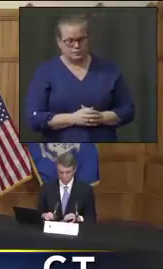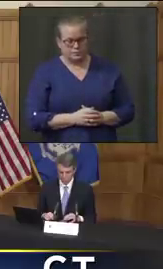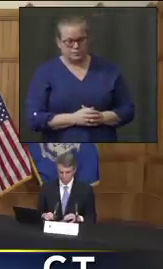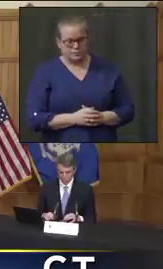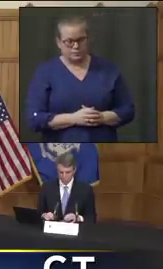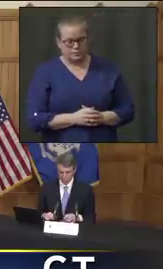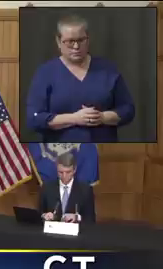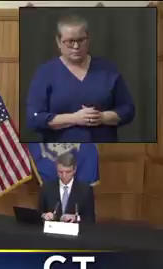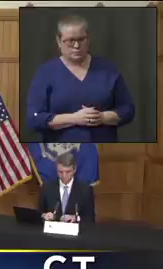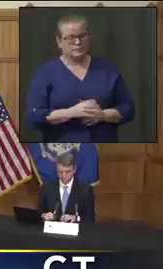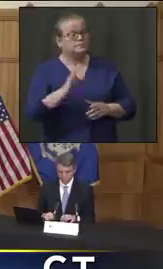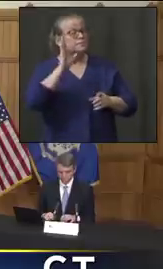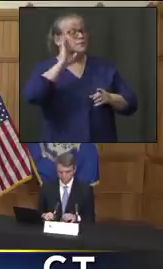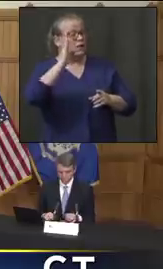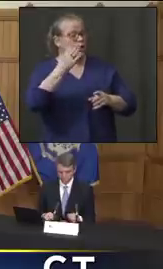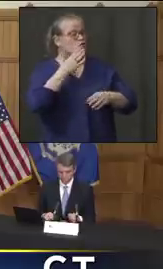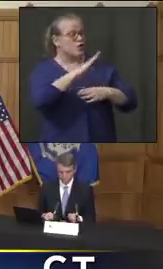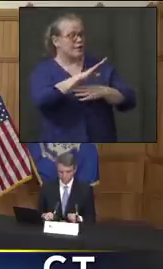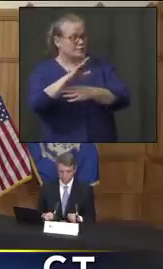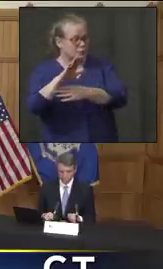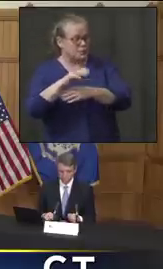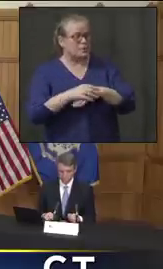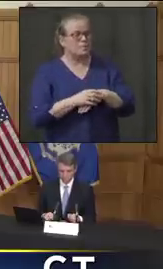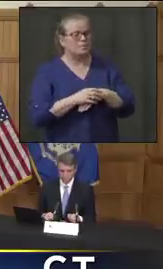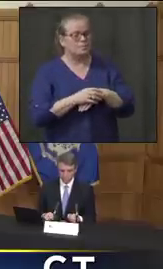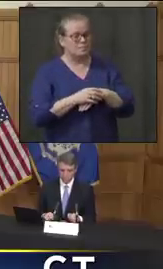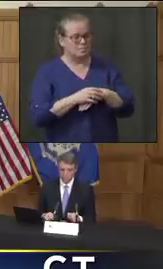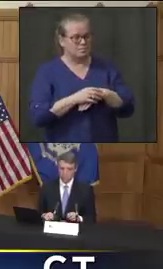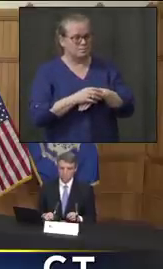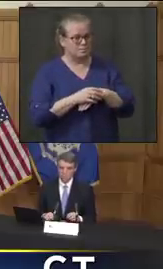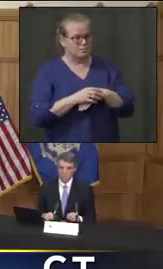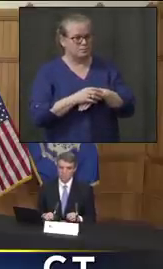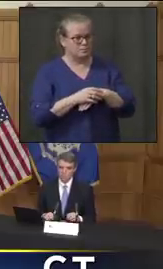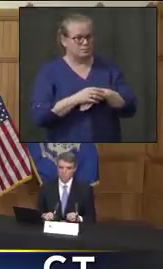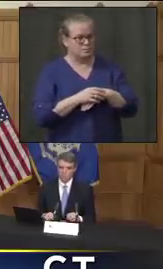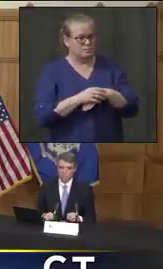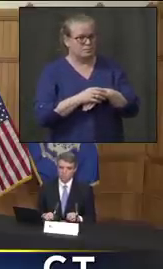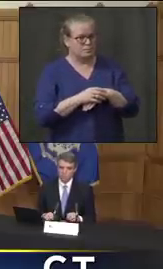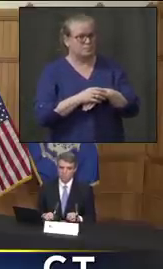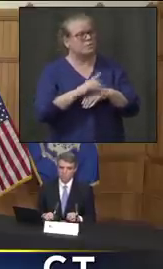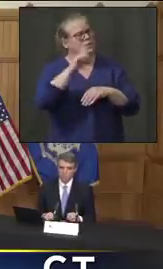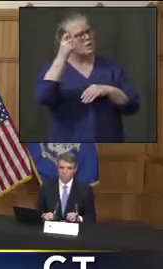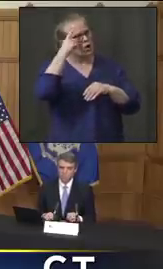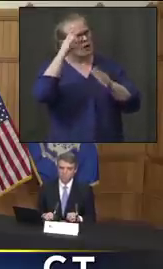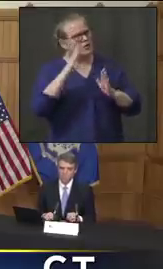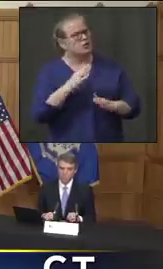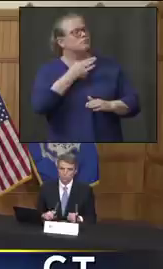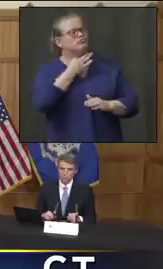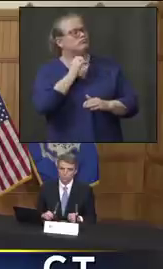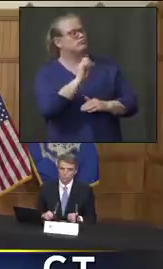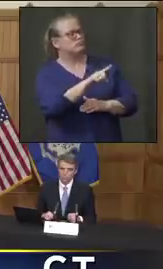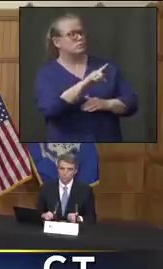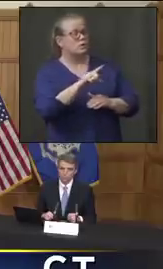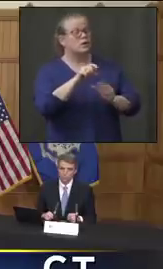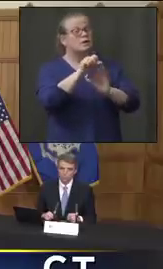Hi, good afternoon, everyone. Governor Lamont, is the state of Connecticut planning to